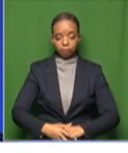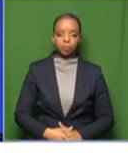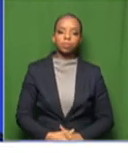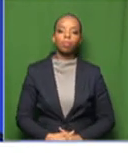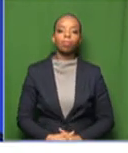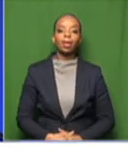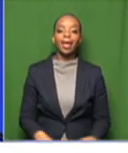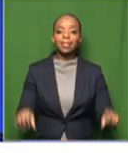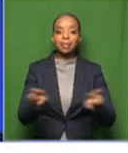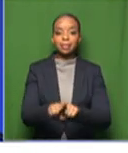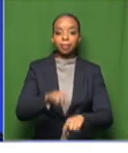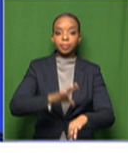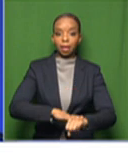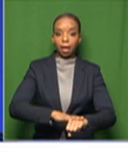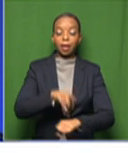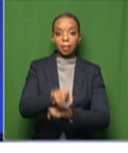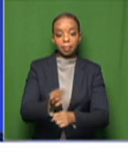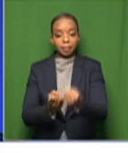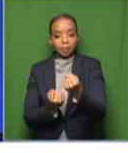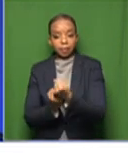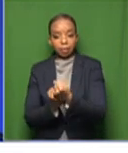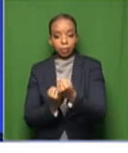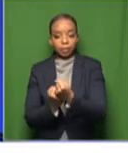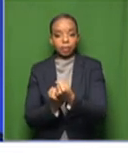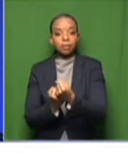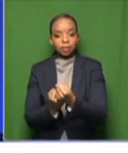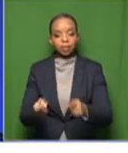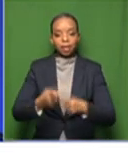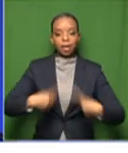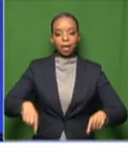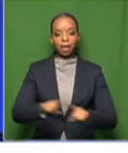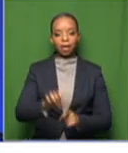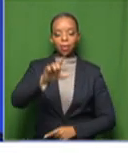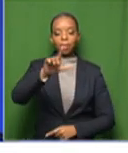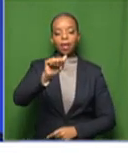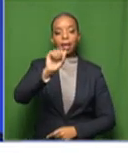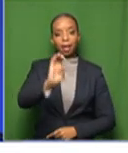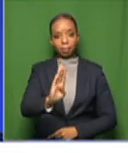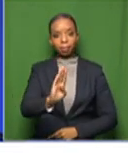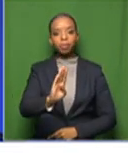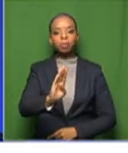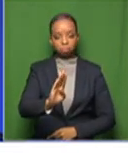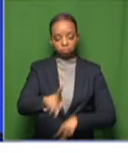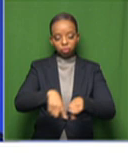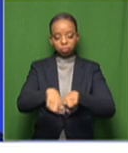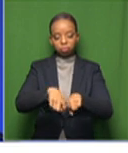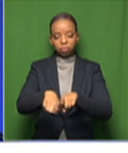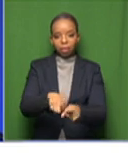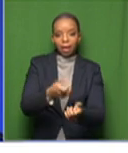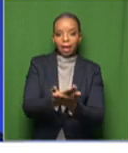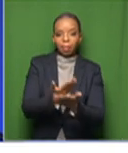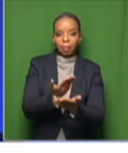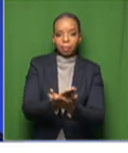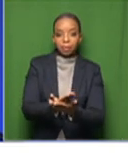time is also supporting our laboratory testing capability, supporting the